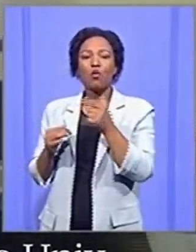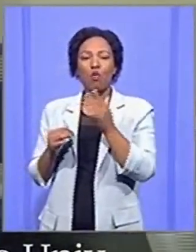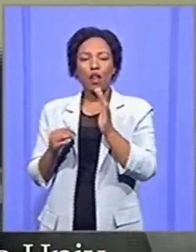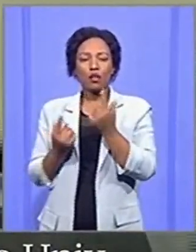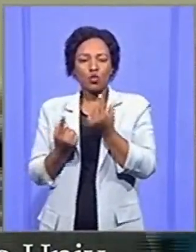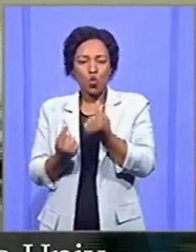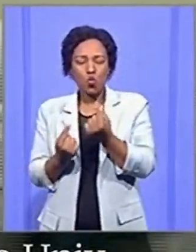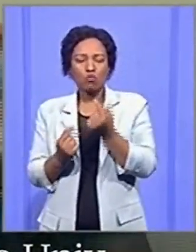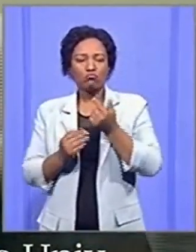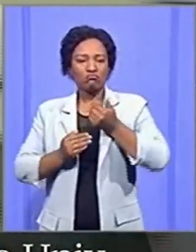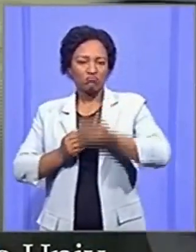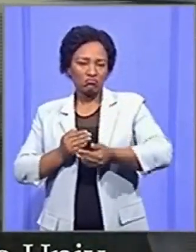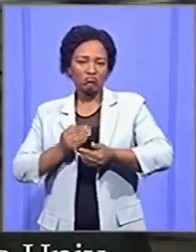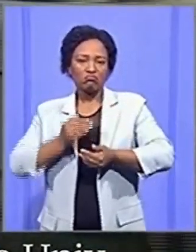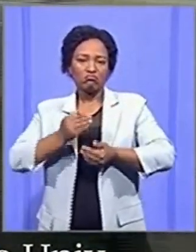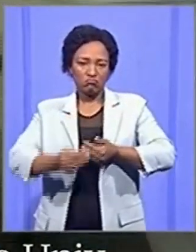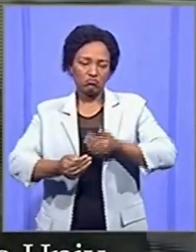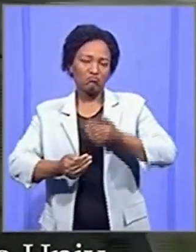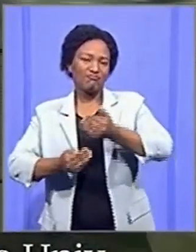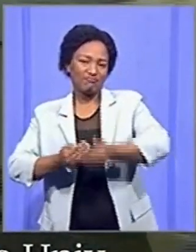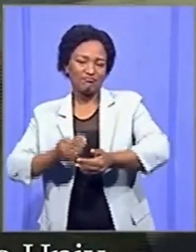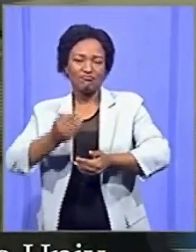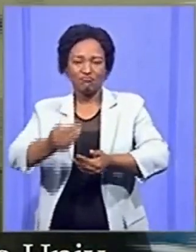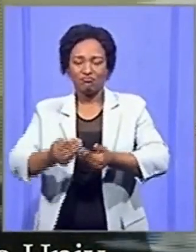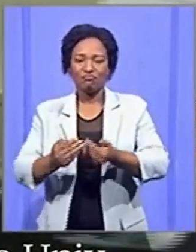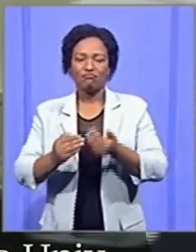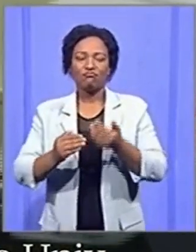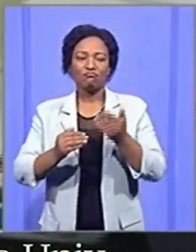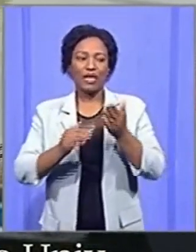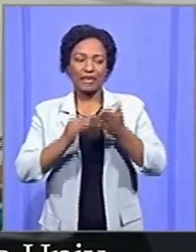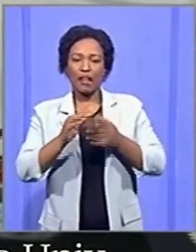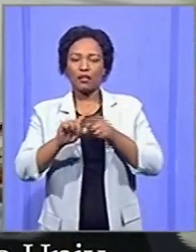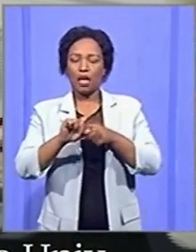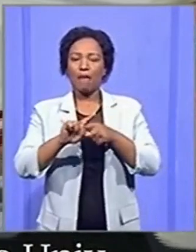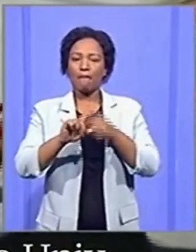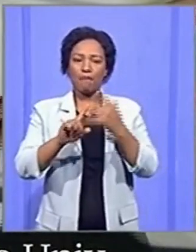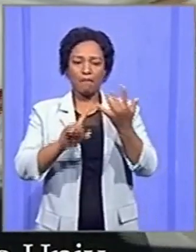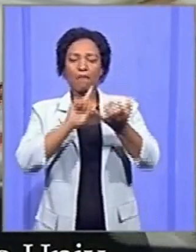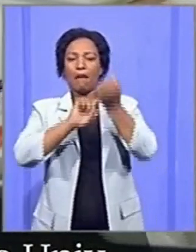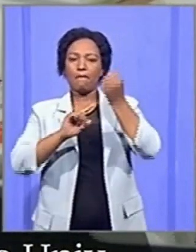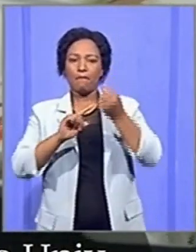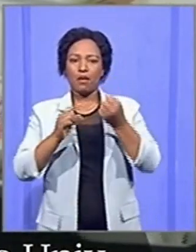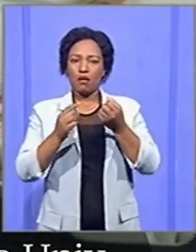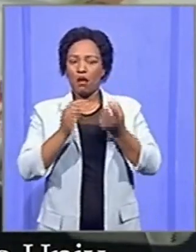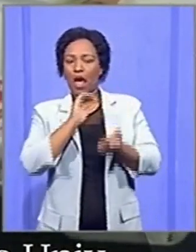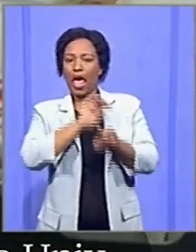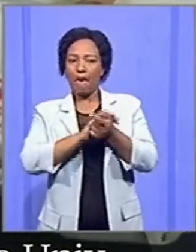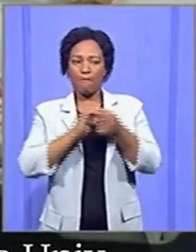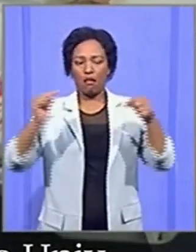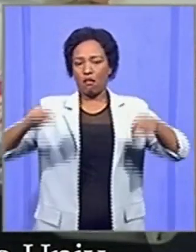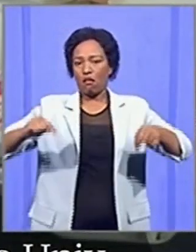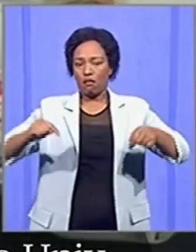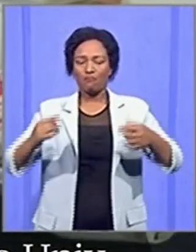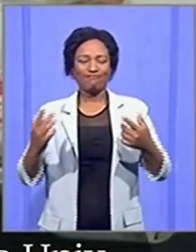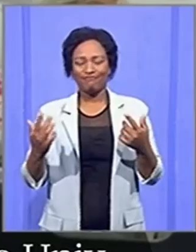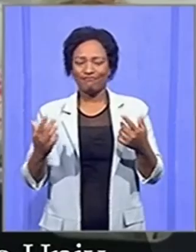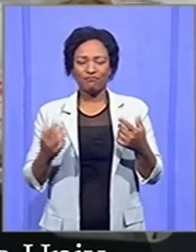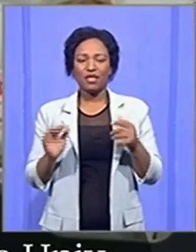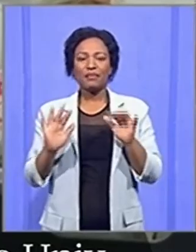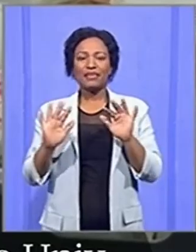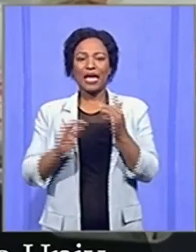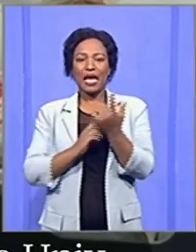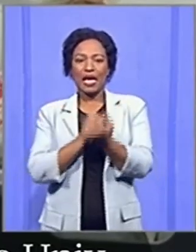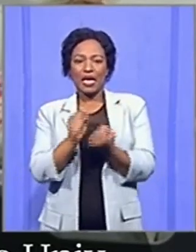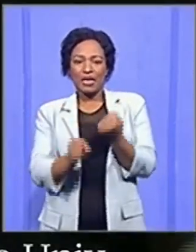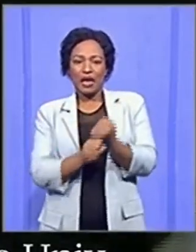hanyane go fihlela be etsahala ha se tsela e le gore tla etsahala hang e tlo nka dilemo tse leshome o isa tse